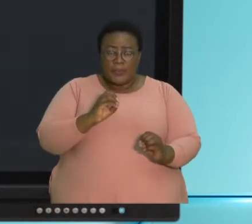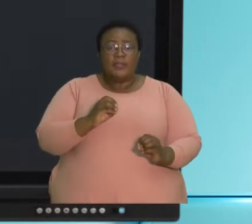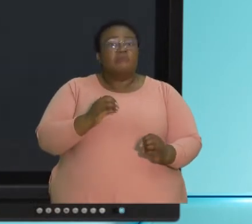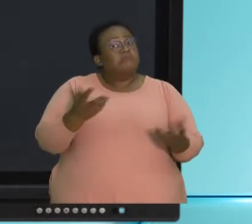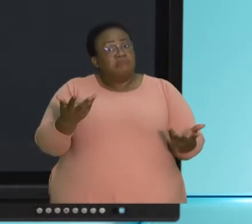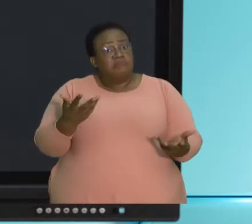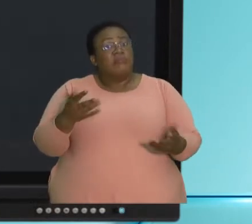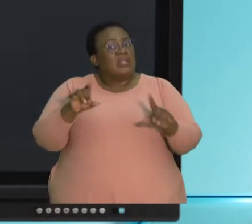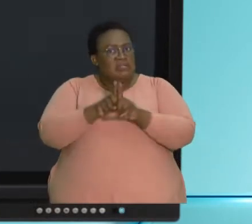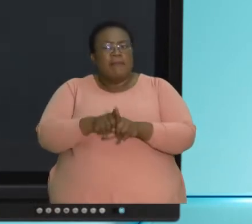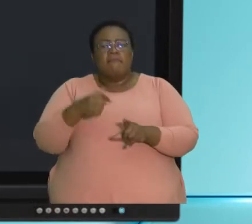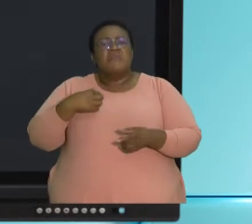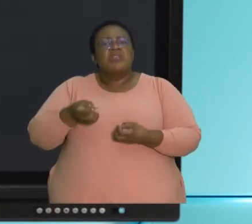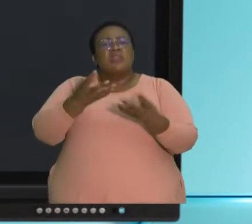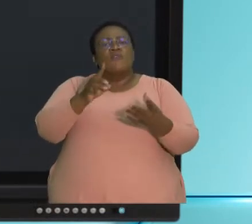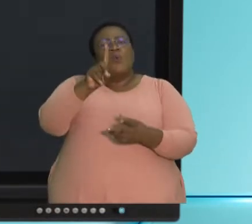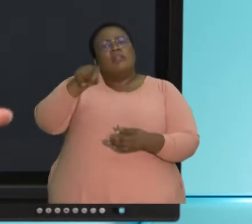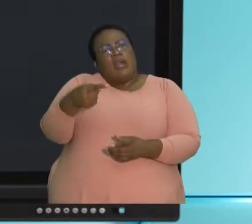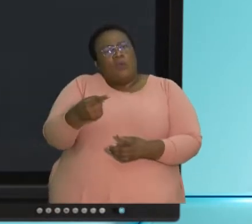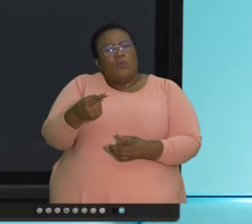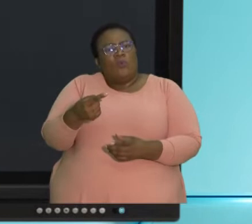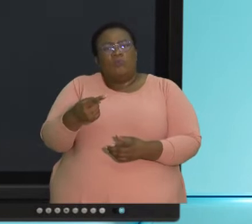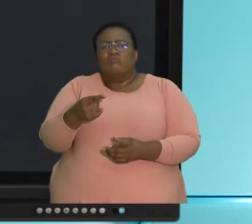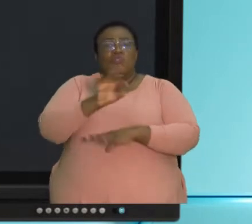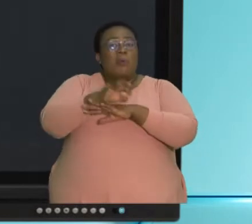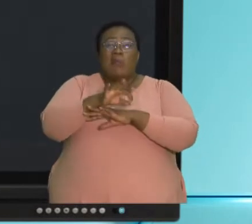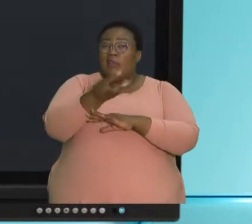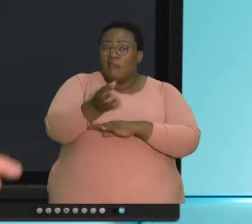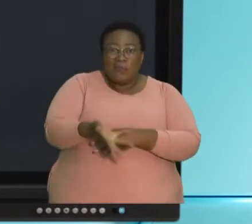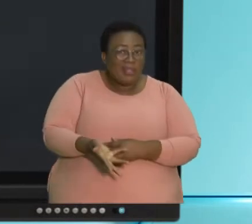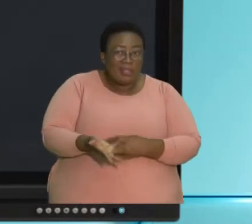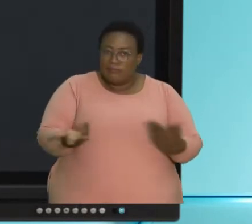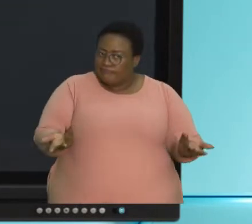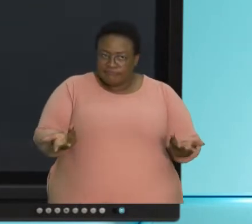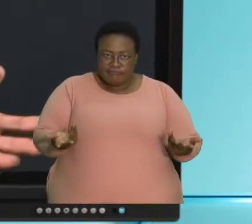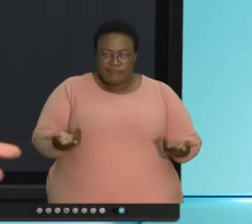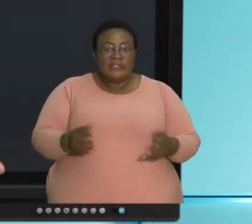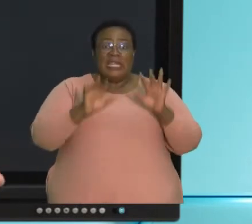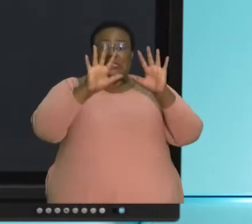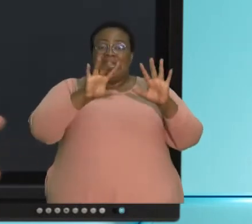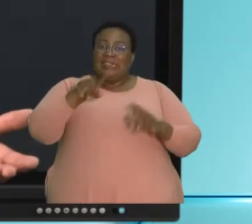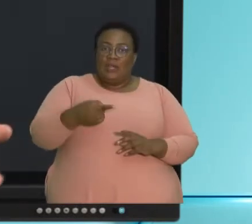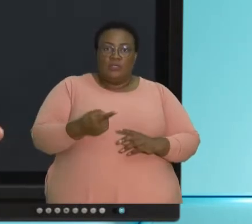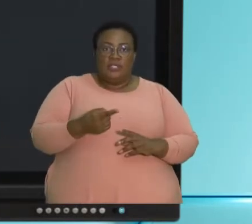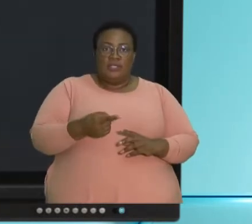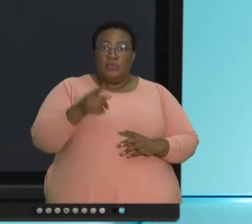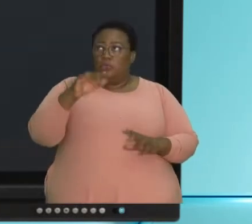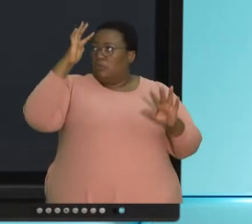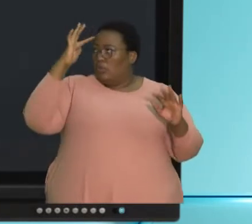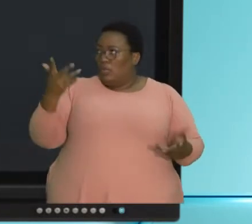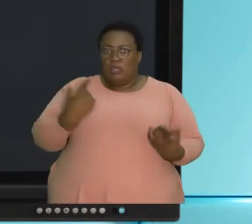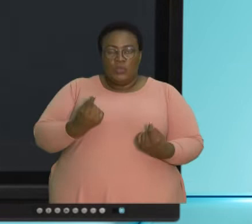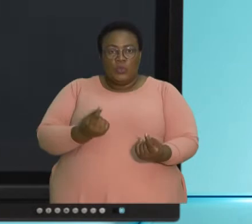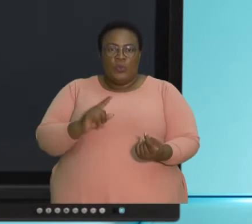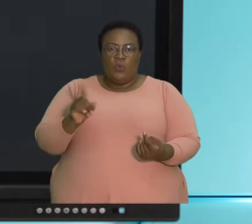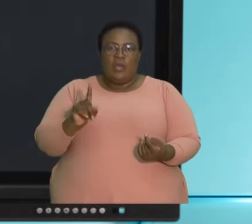1,000 Rand, you will not have a plan for it. And if I give you 10,000, you will actually not even have a clue on what to do, and you